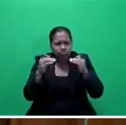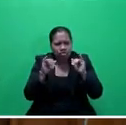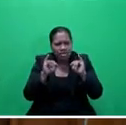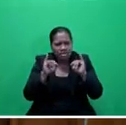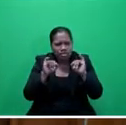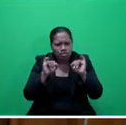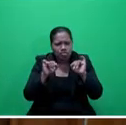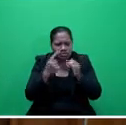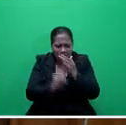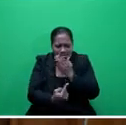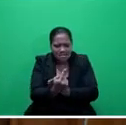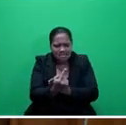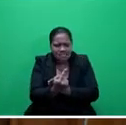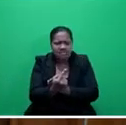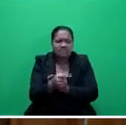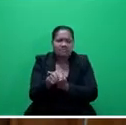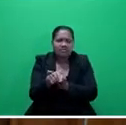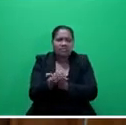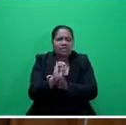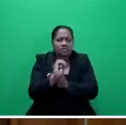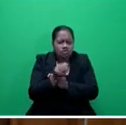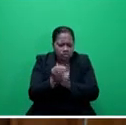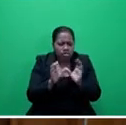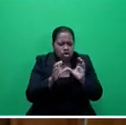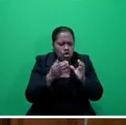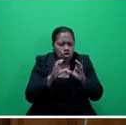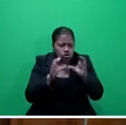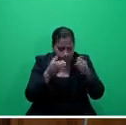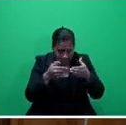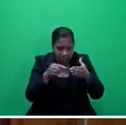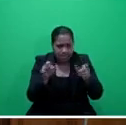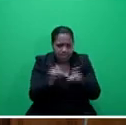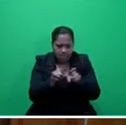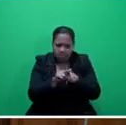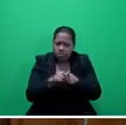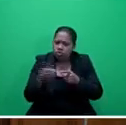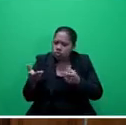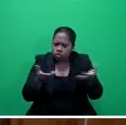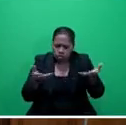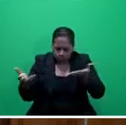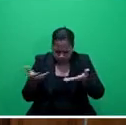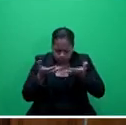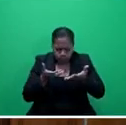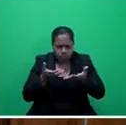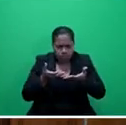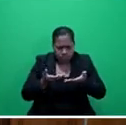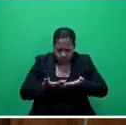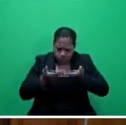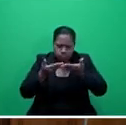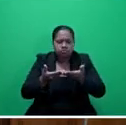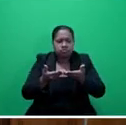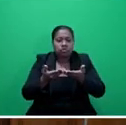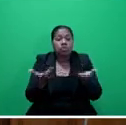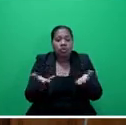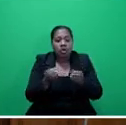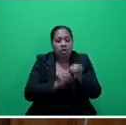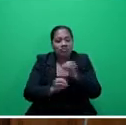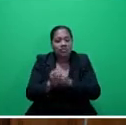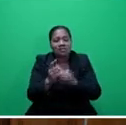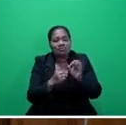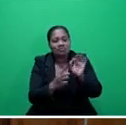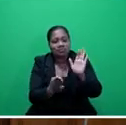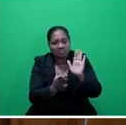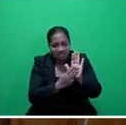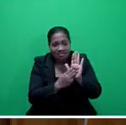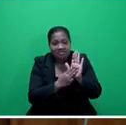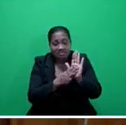also provide certain recommendations that the committee has put forward for consideration by the Office of the Prime Minister. This recommendation